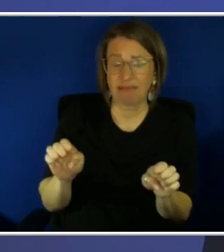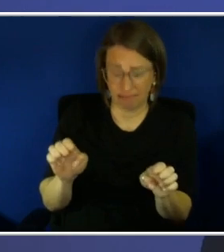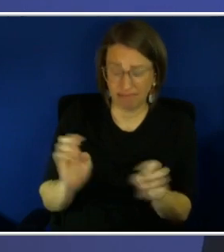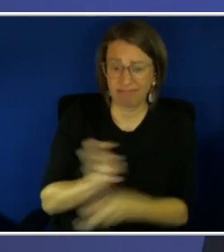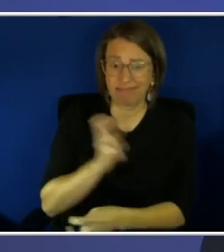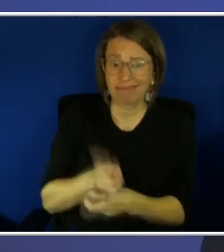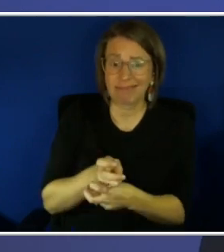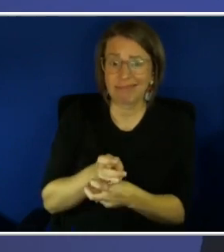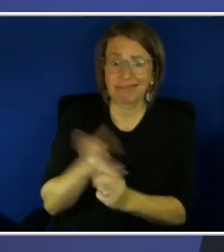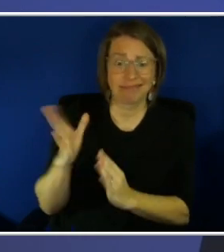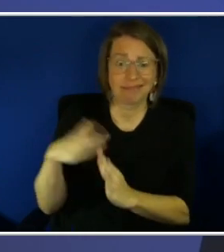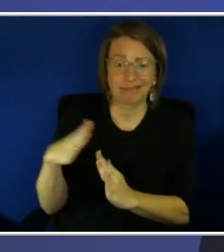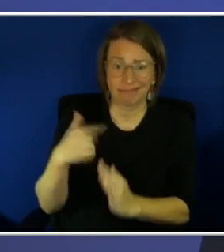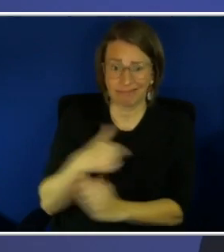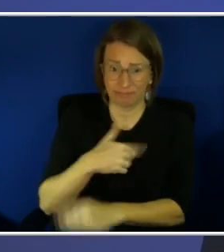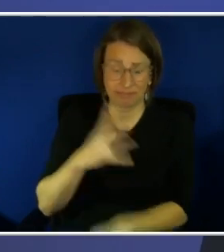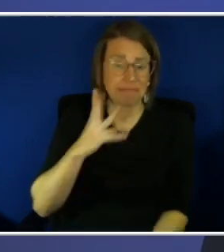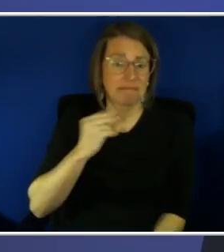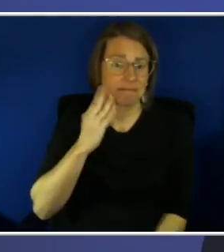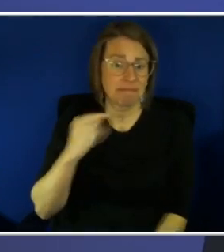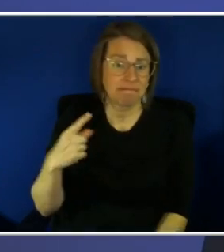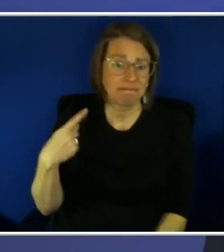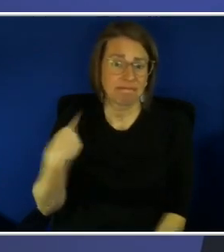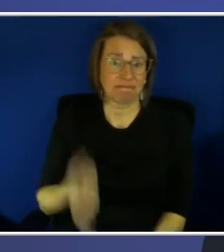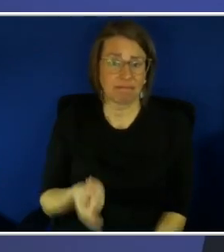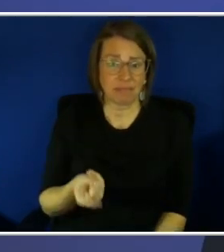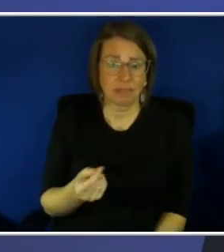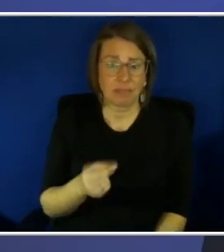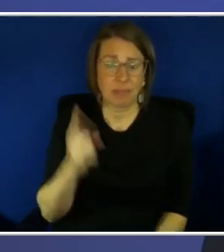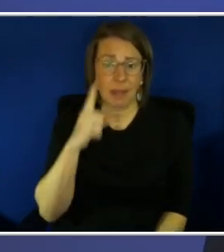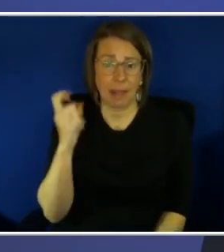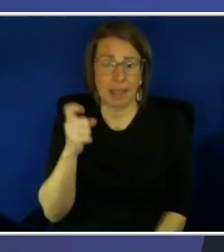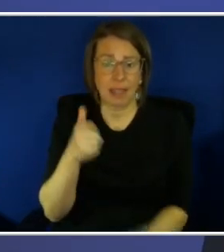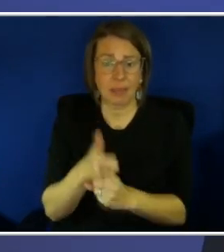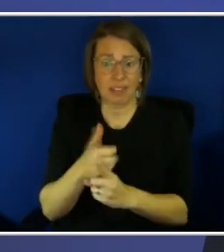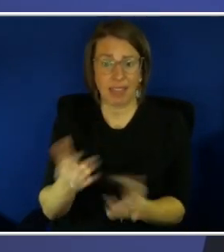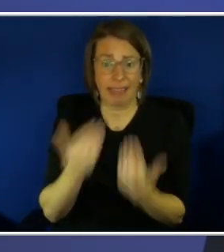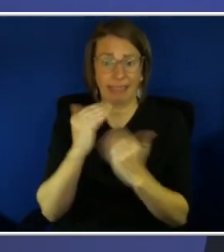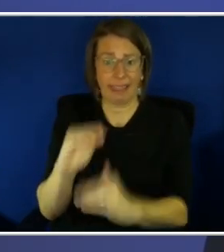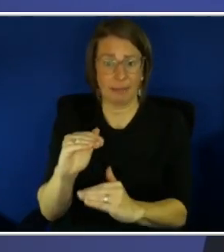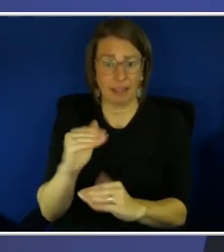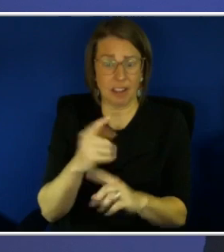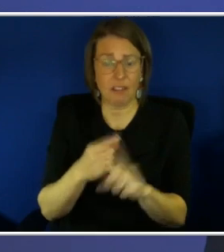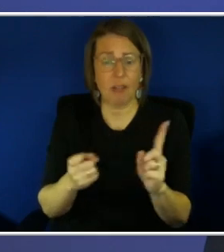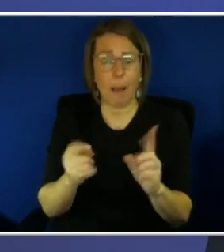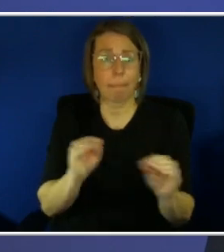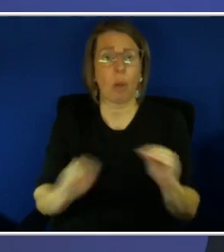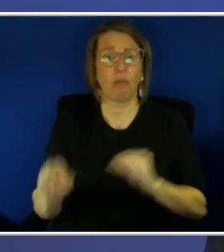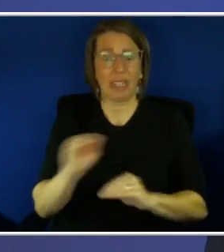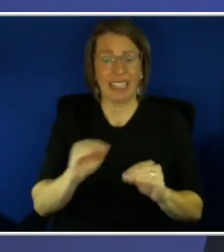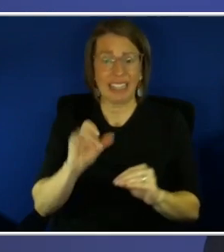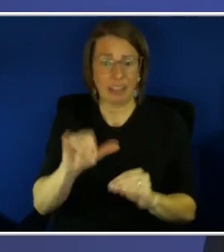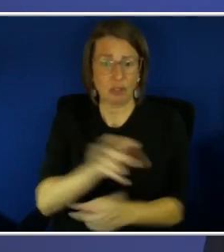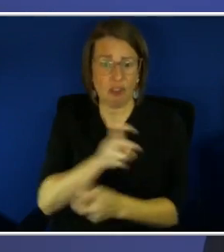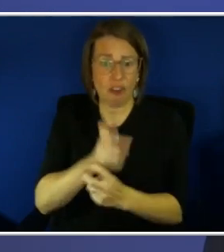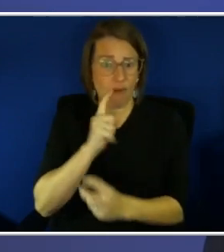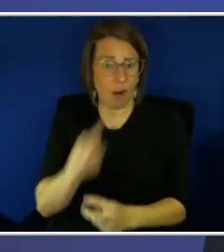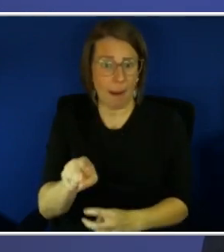been through. Okay. Because he was so limited, on mobility, and that was hard for him to